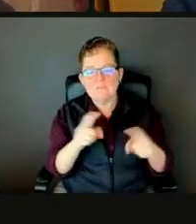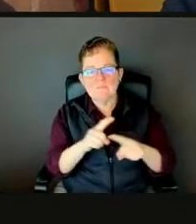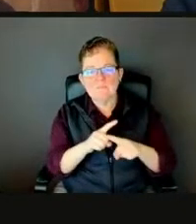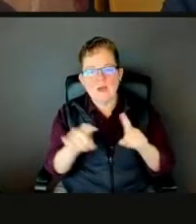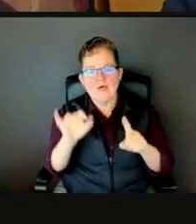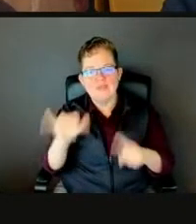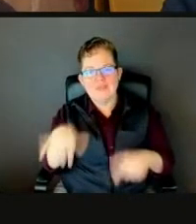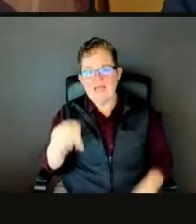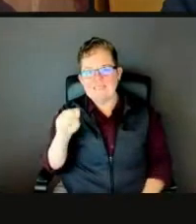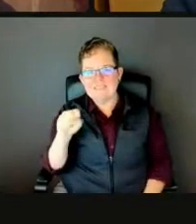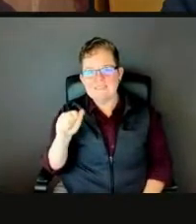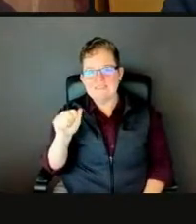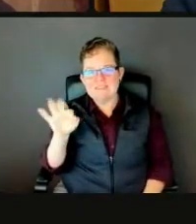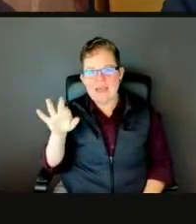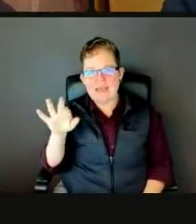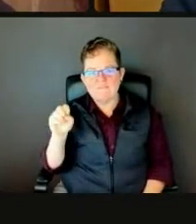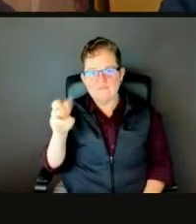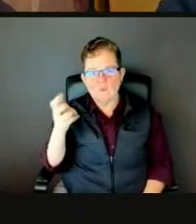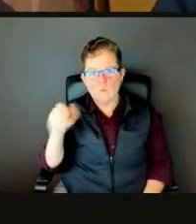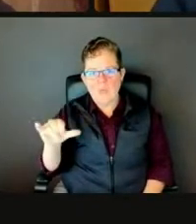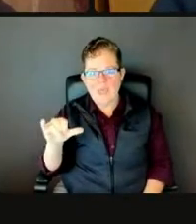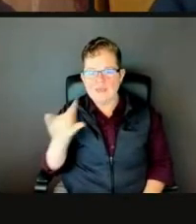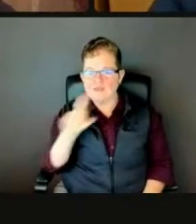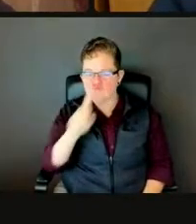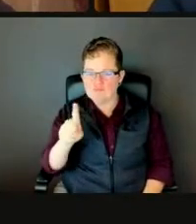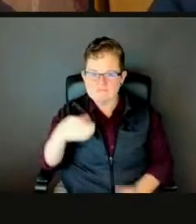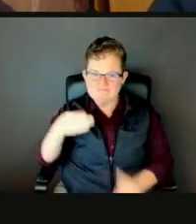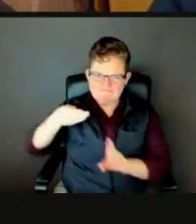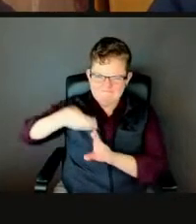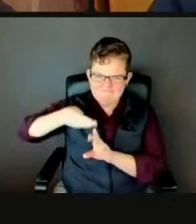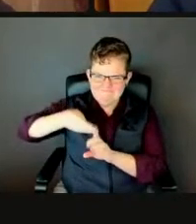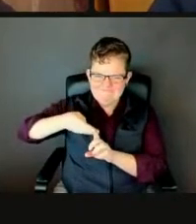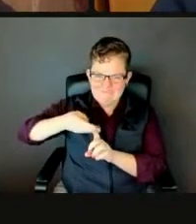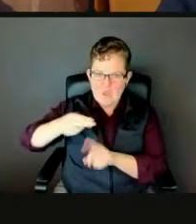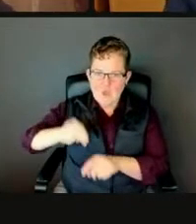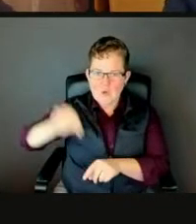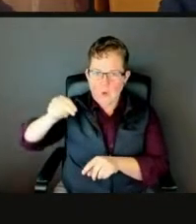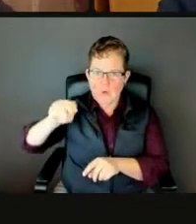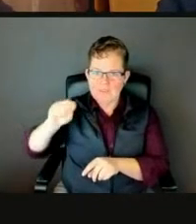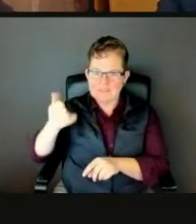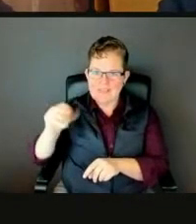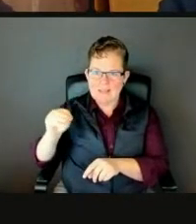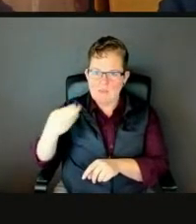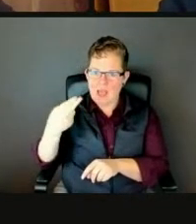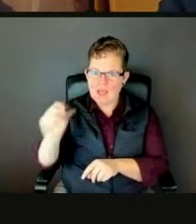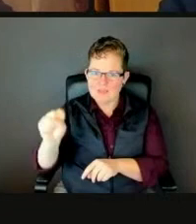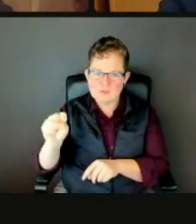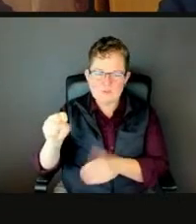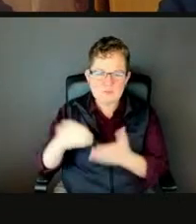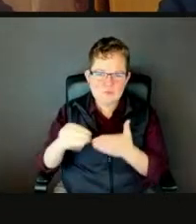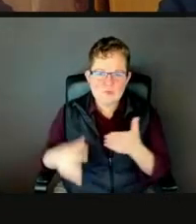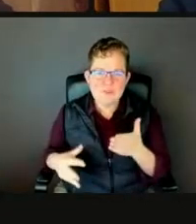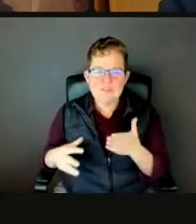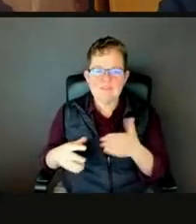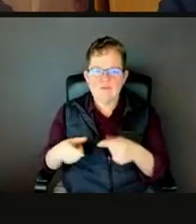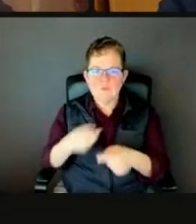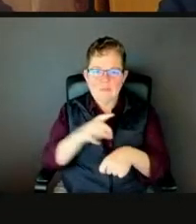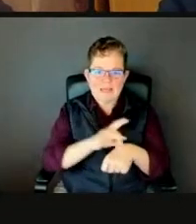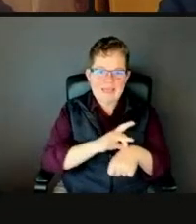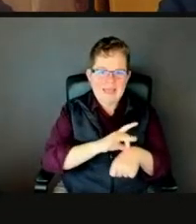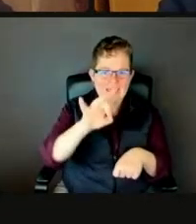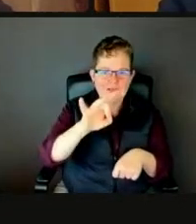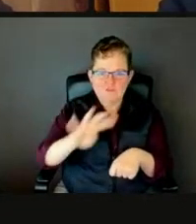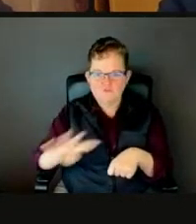Safeway, it's like a hub for the North Salem high schoolers, you know. So there's always from 8 a.m. to 4